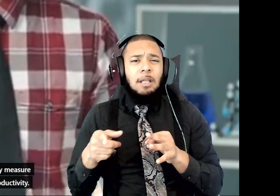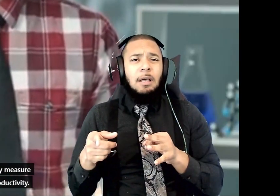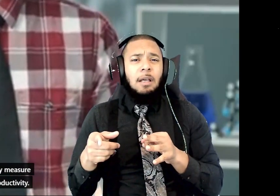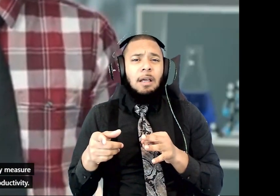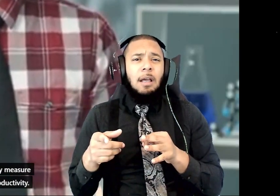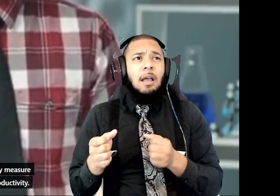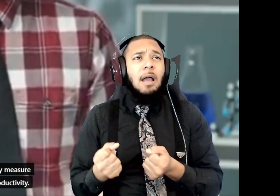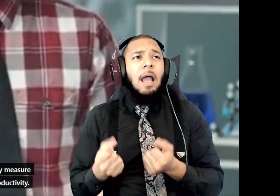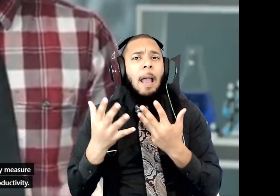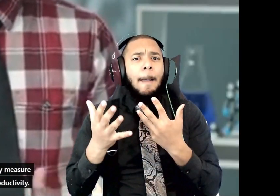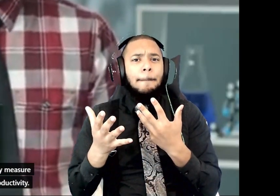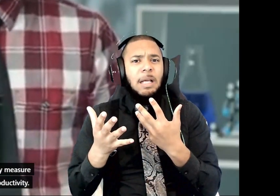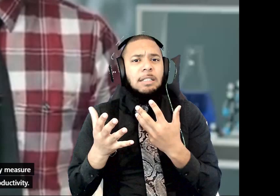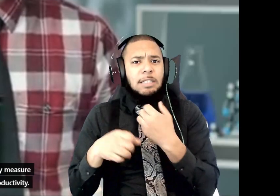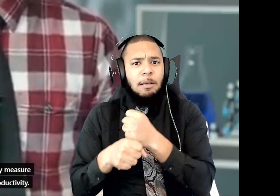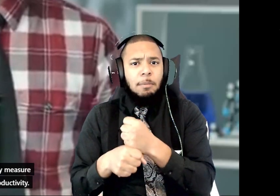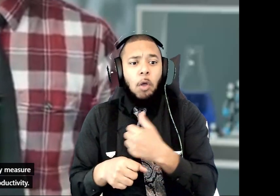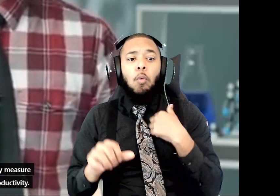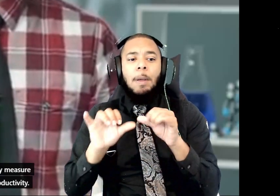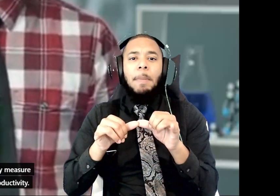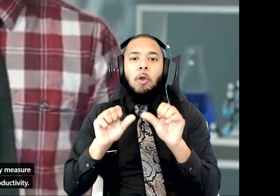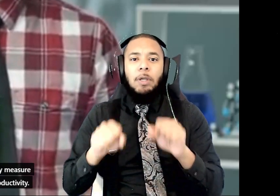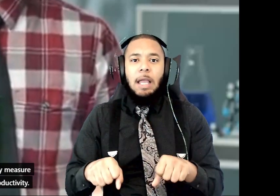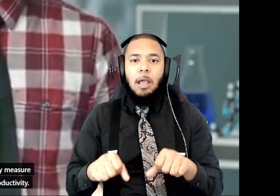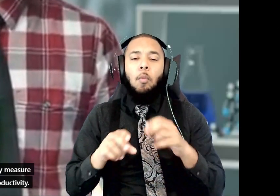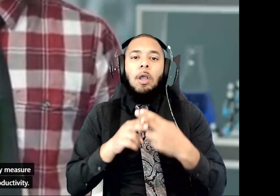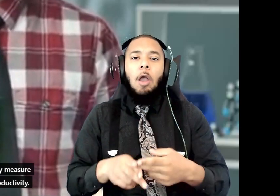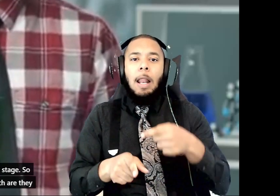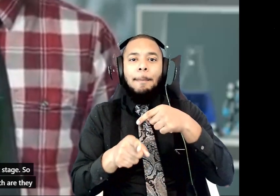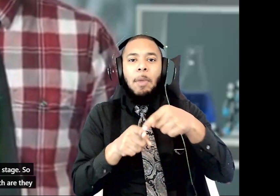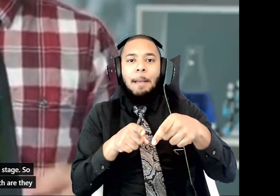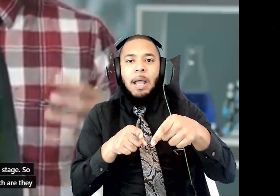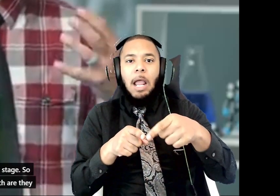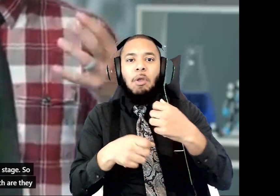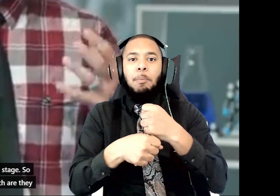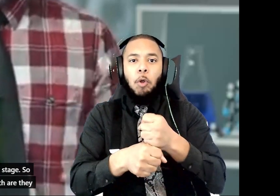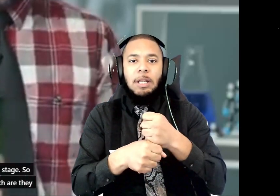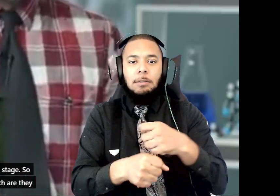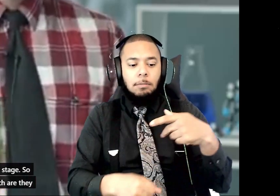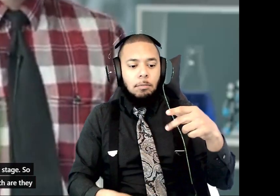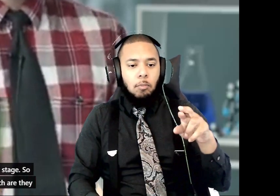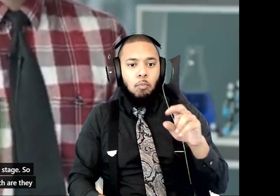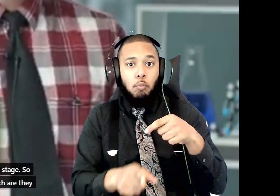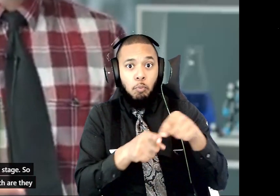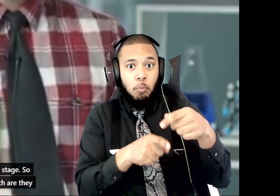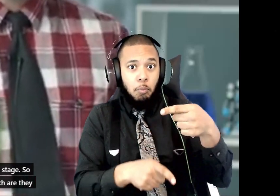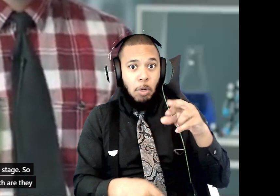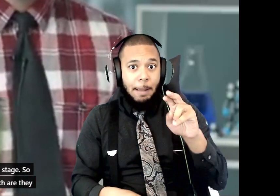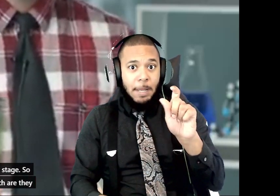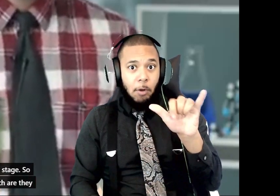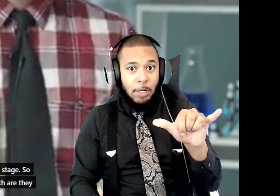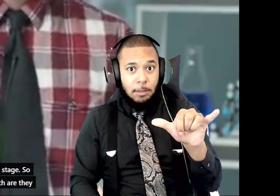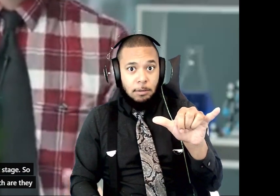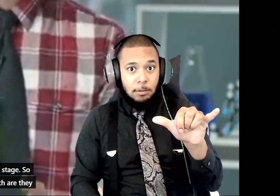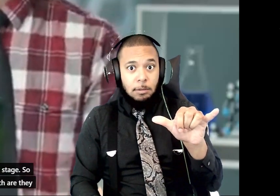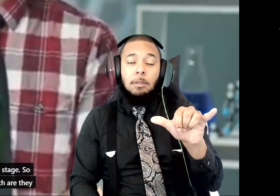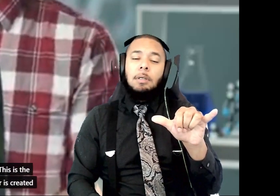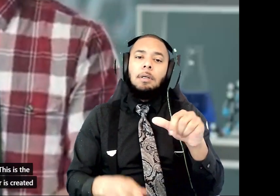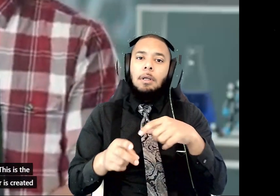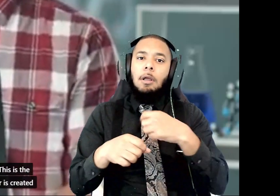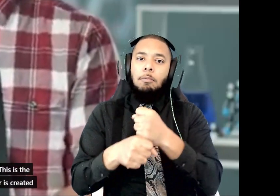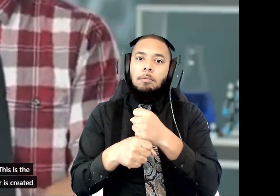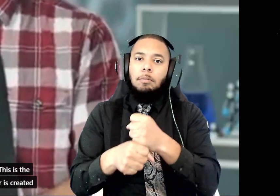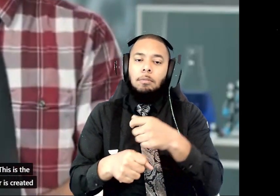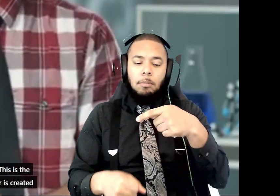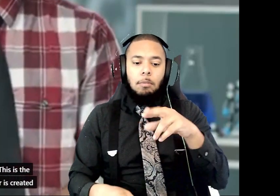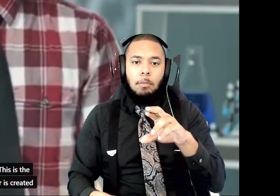producing, and we actually measure that. We call it primary productivity, right? Because it's the first stage, so primary, and then how much are they